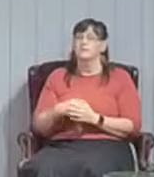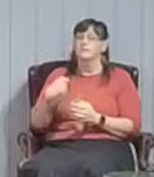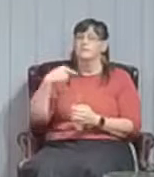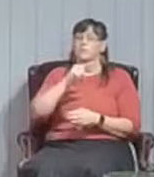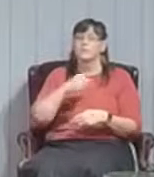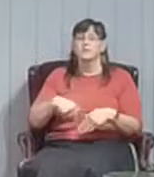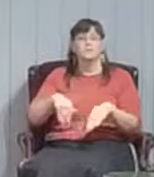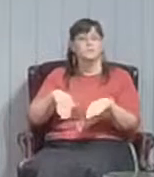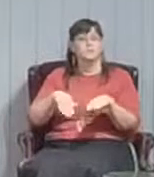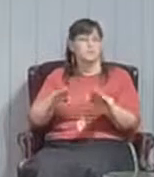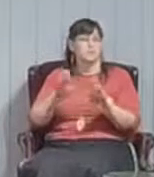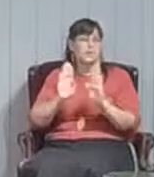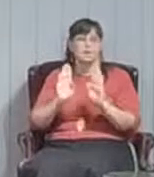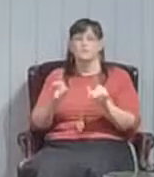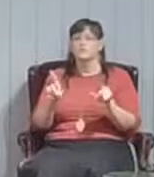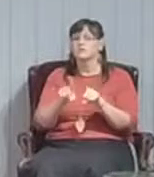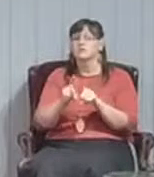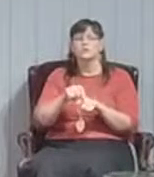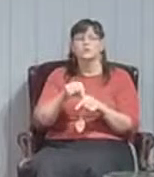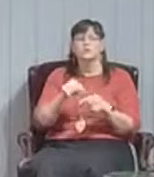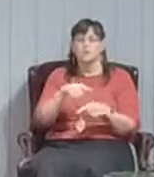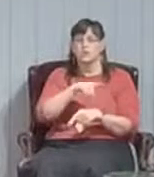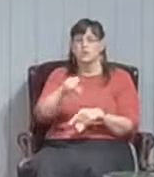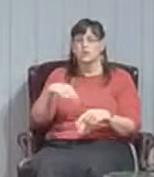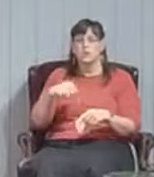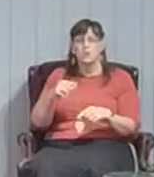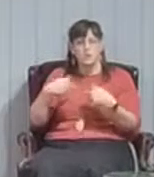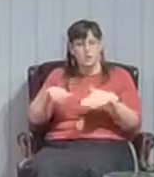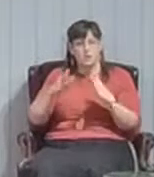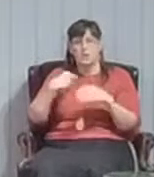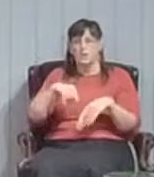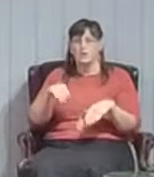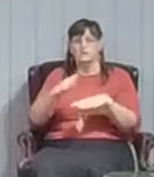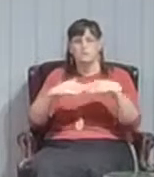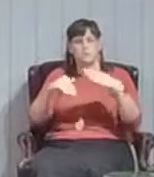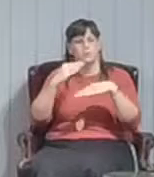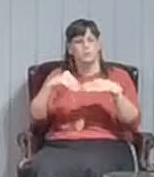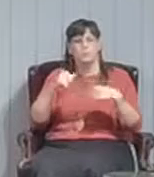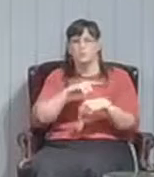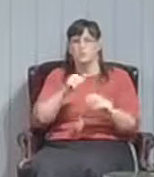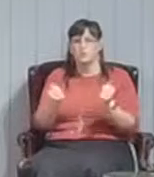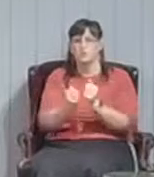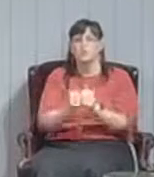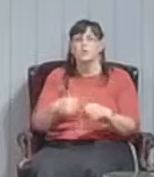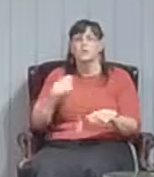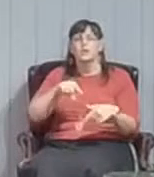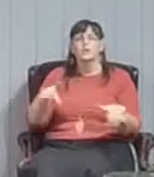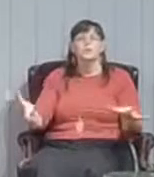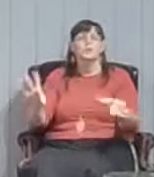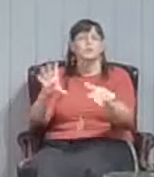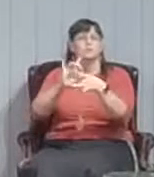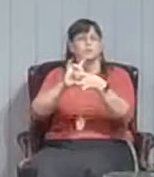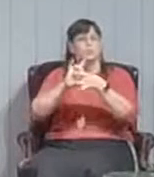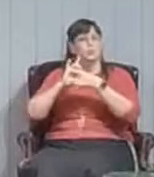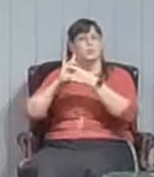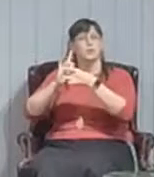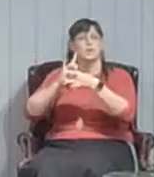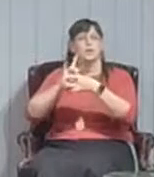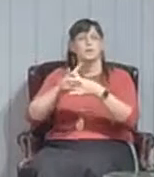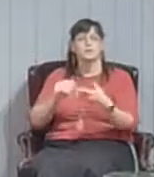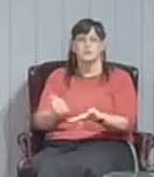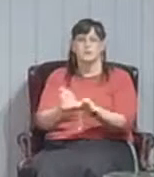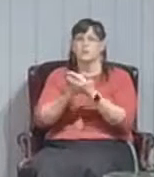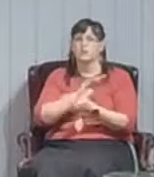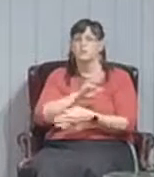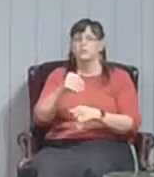We sacrifice just like you. Let us build with you. Let's just join hands together and help you build the temple. Let's just